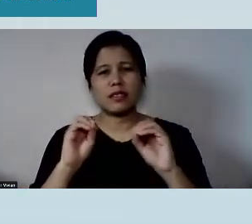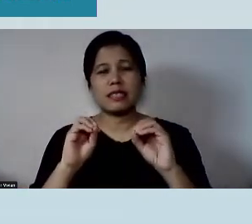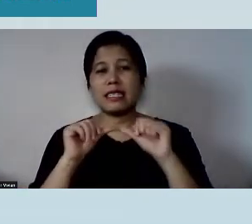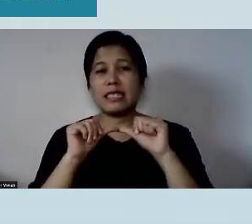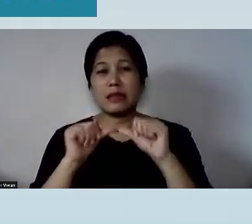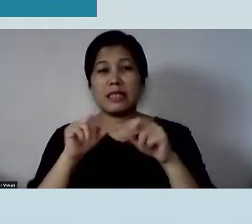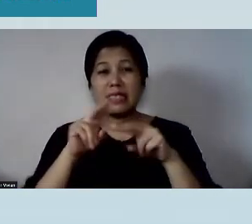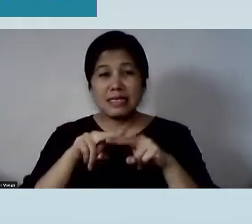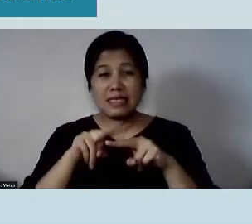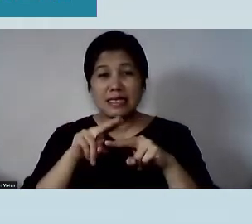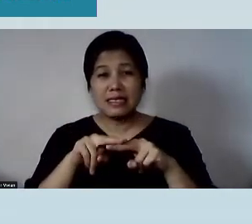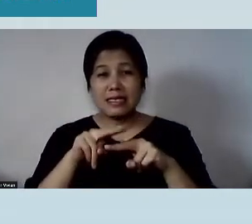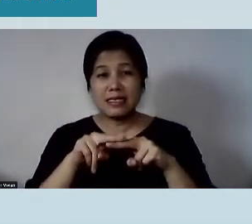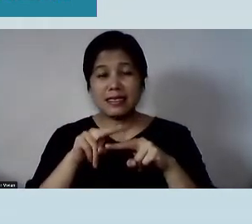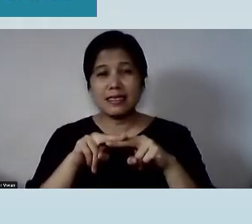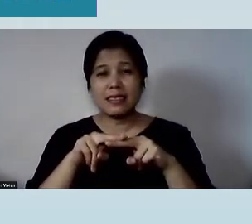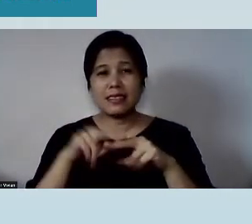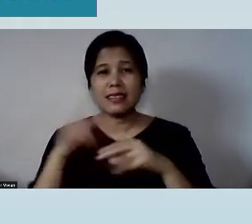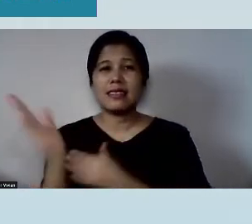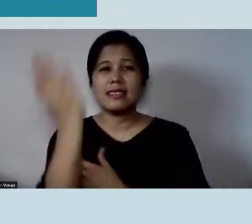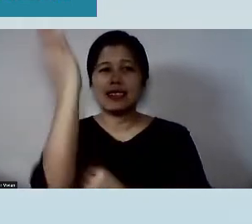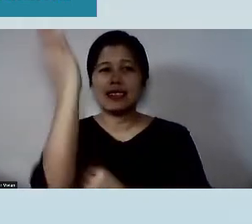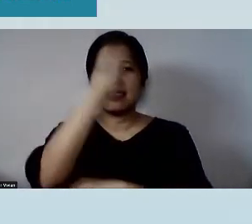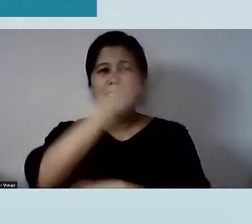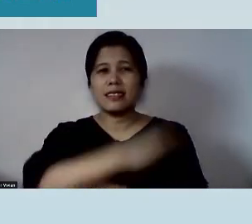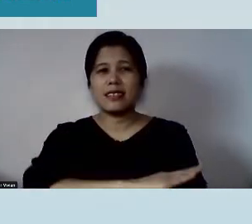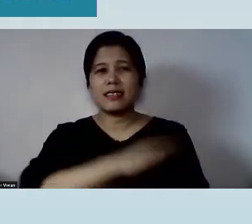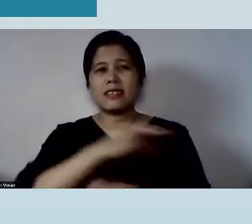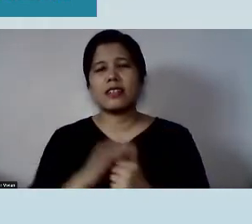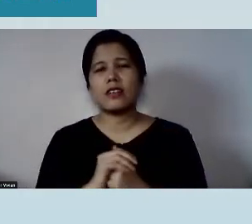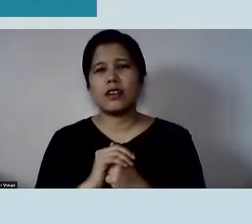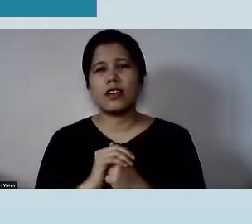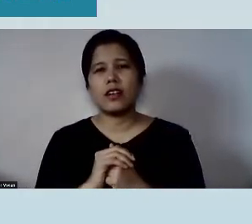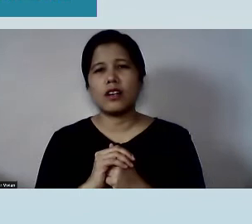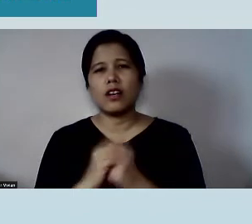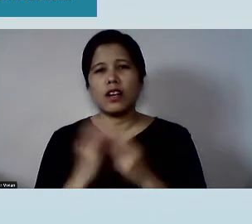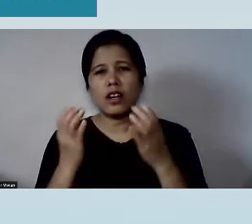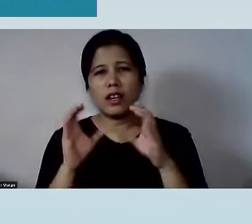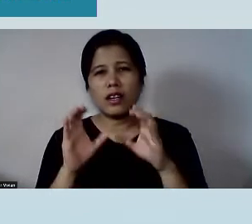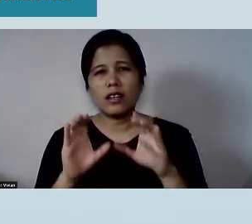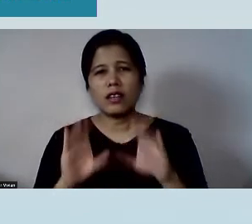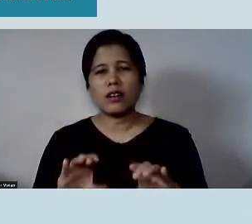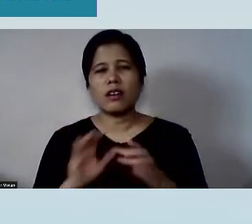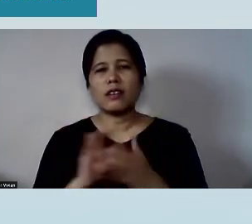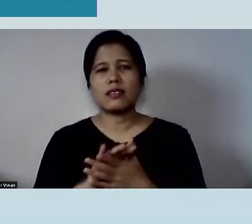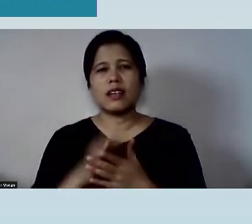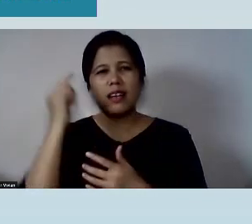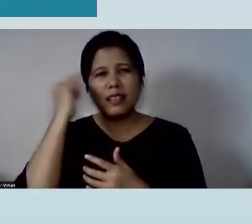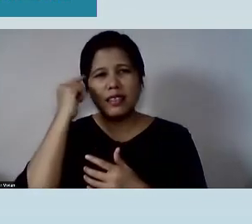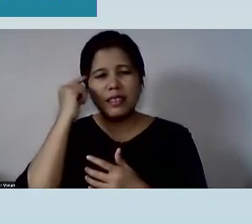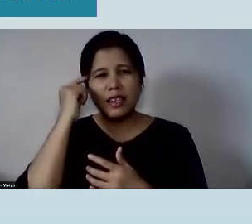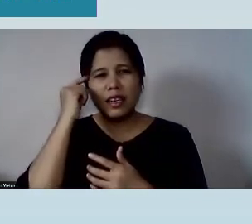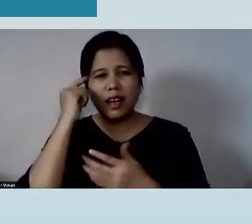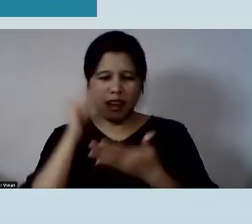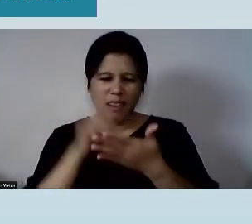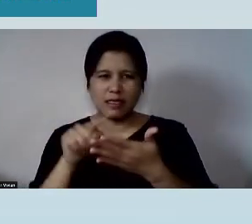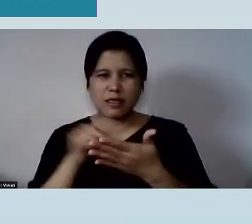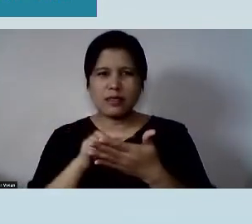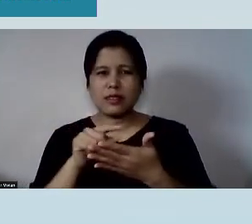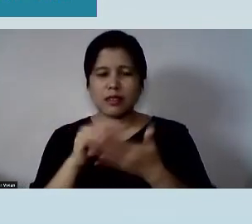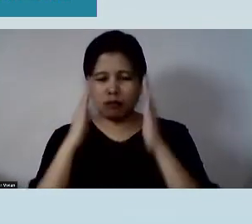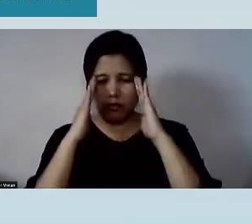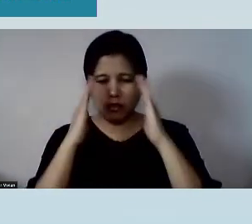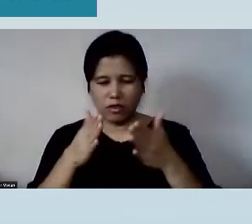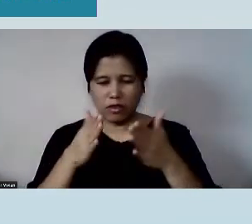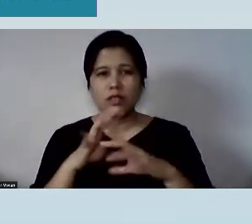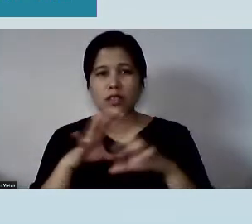seated throughout the entire day, this is caused by your artificial images to very young children. In fact, it's very